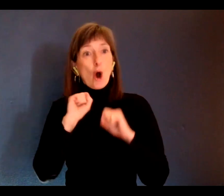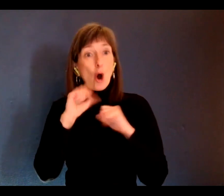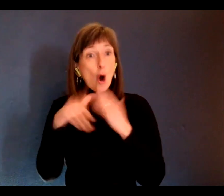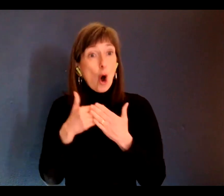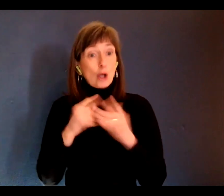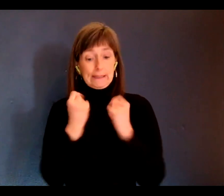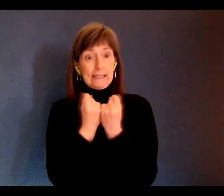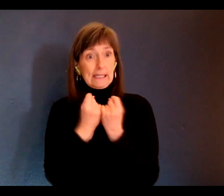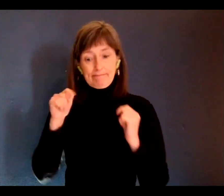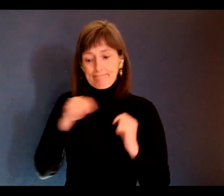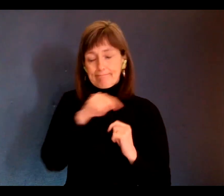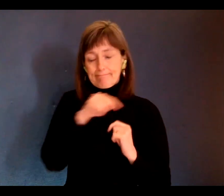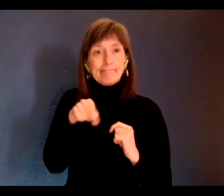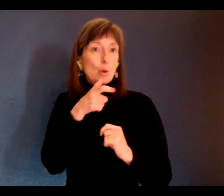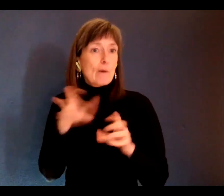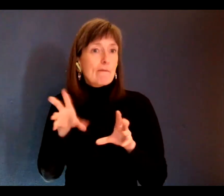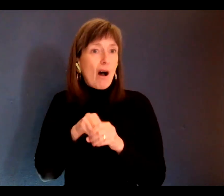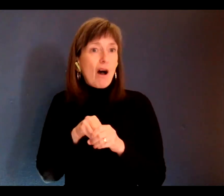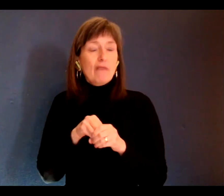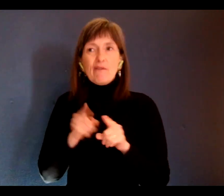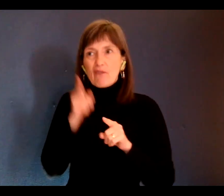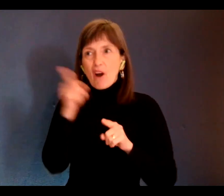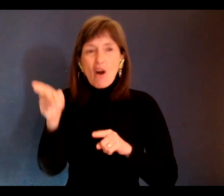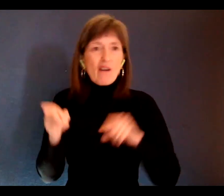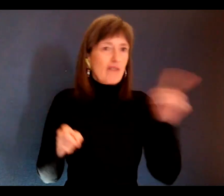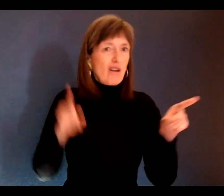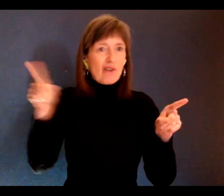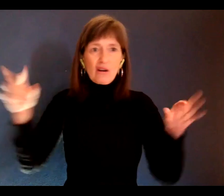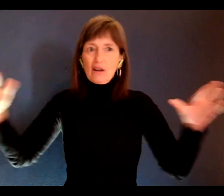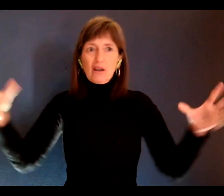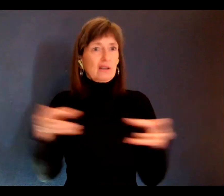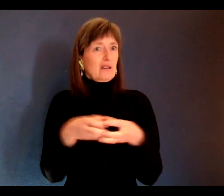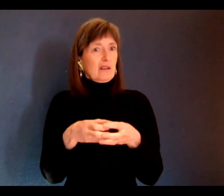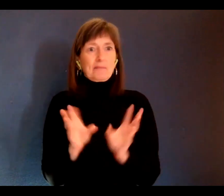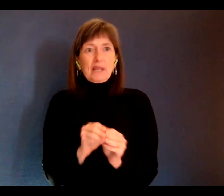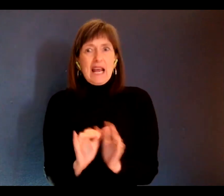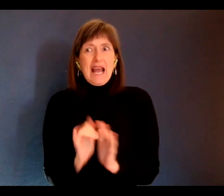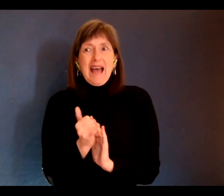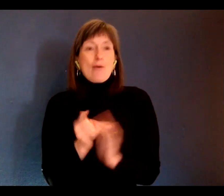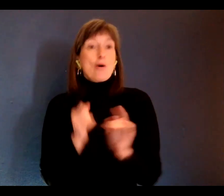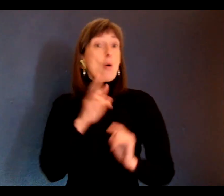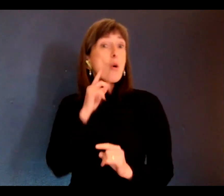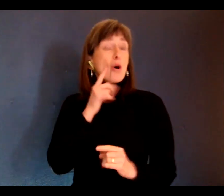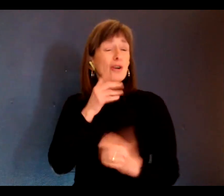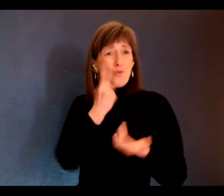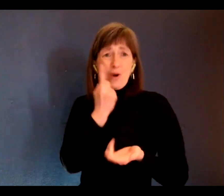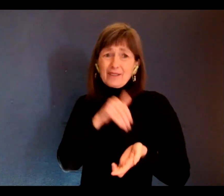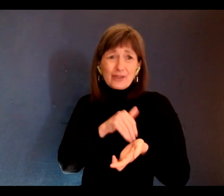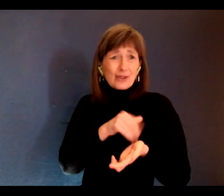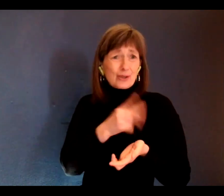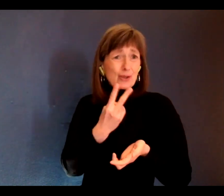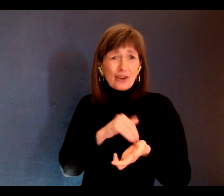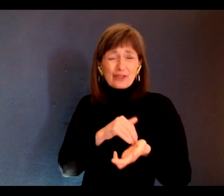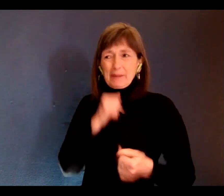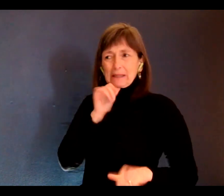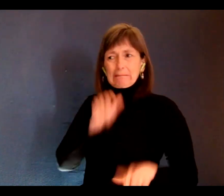it geography or a particular clinician is not familiar or comfortable with the process.